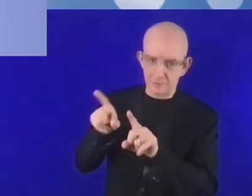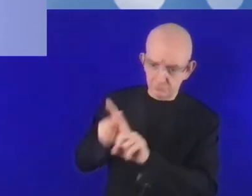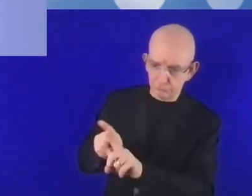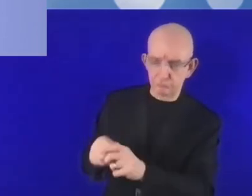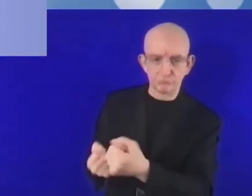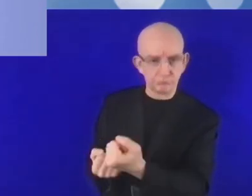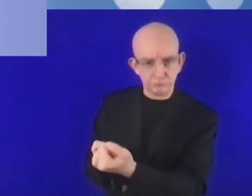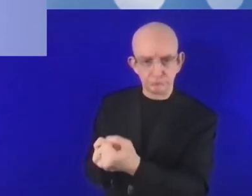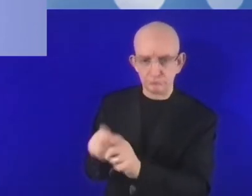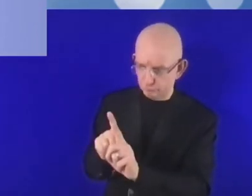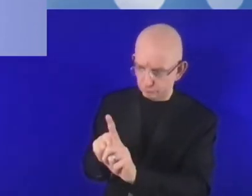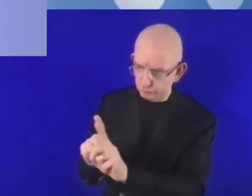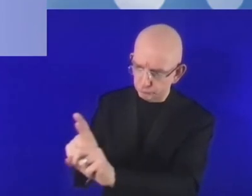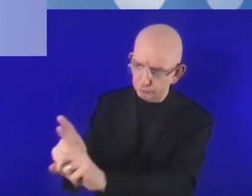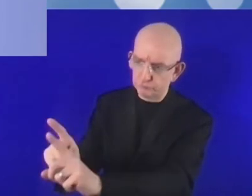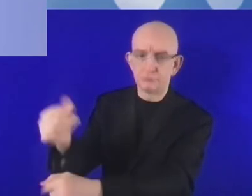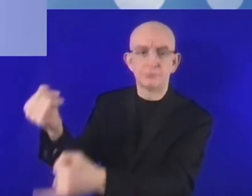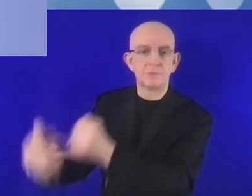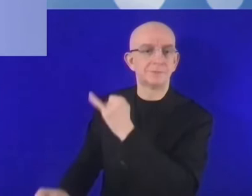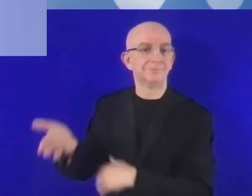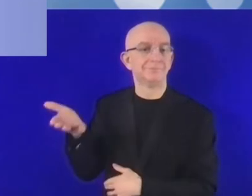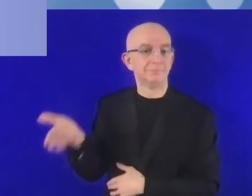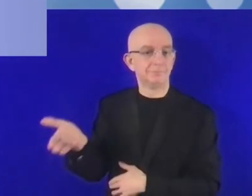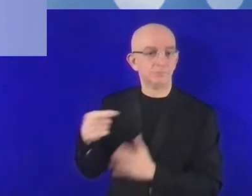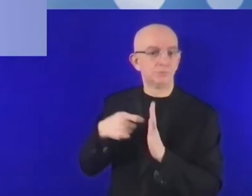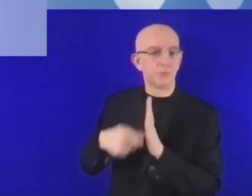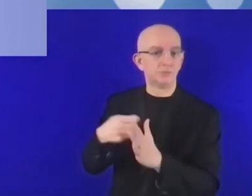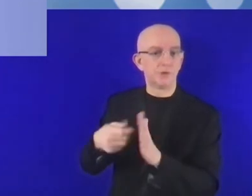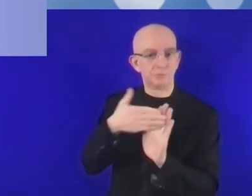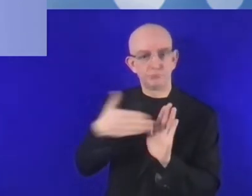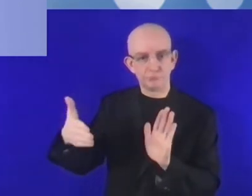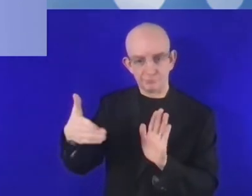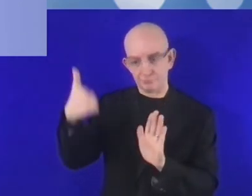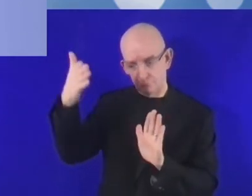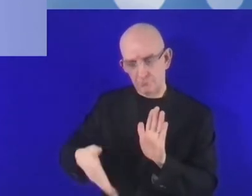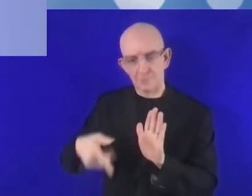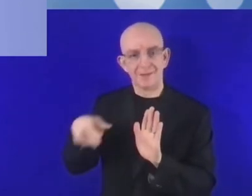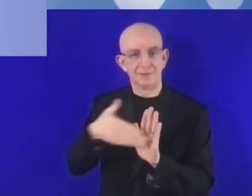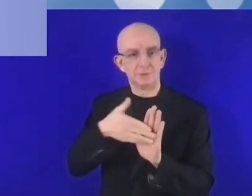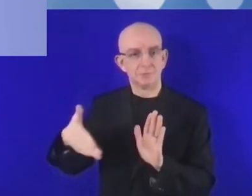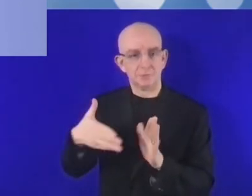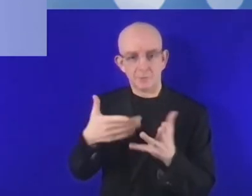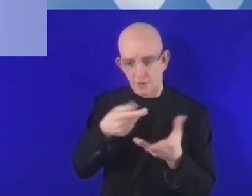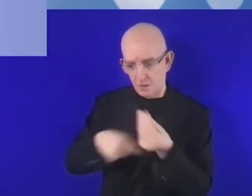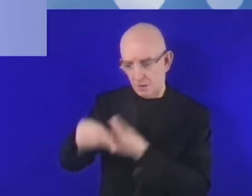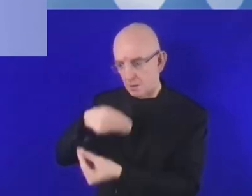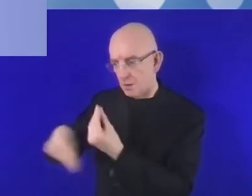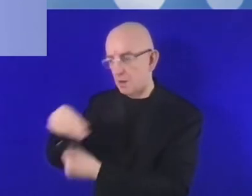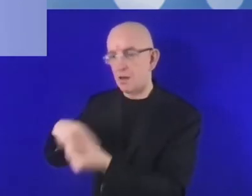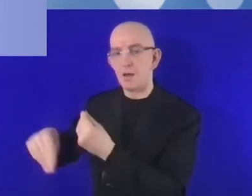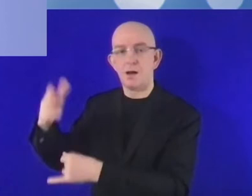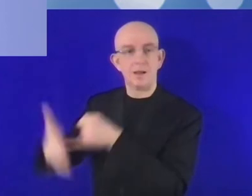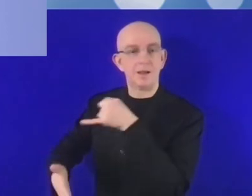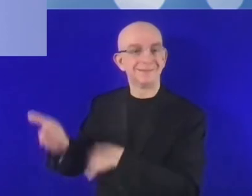to the finalization stage uh so and our experience it is that advising and technical